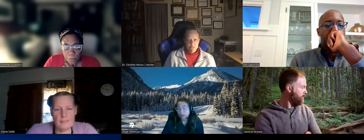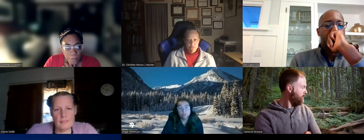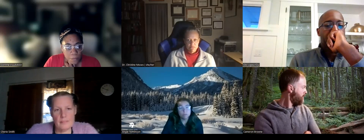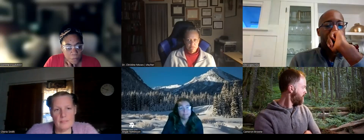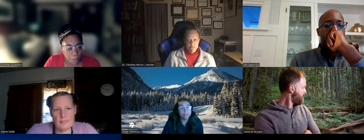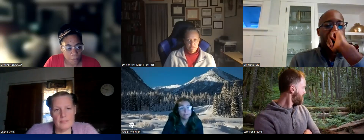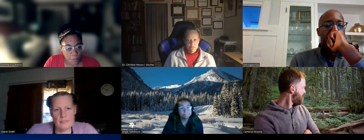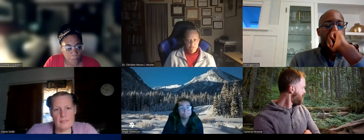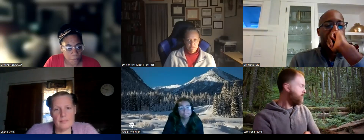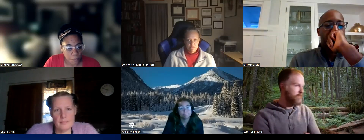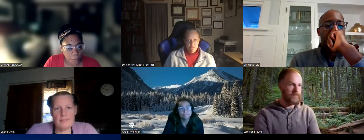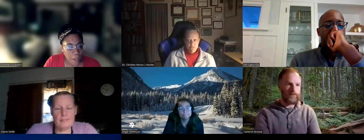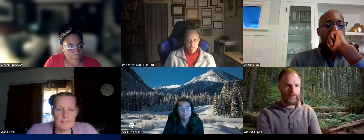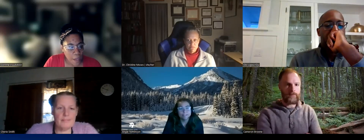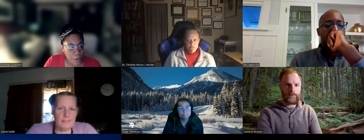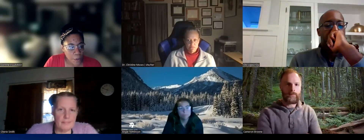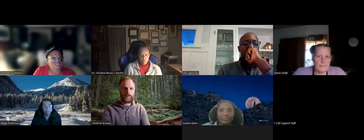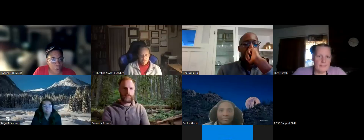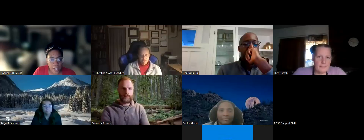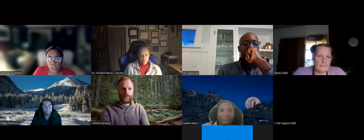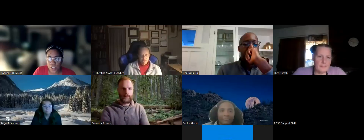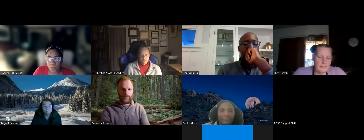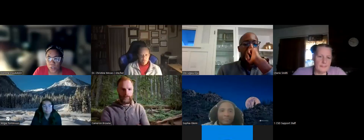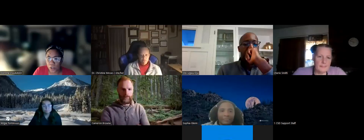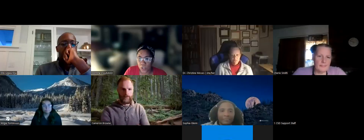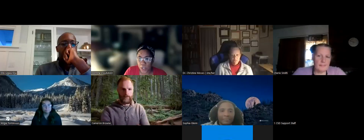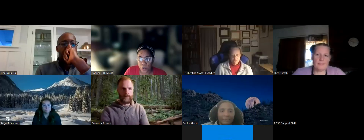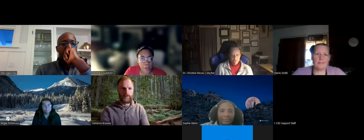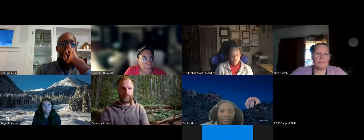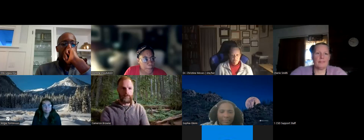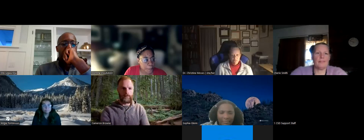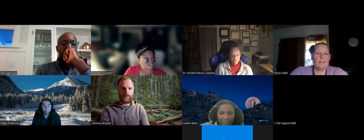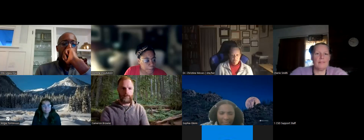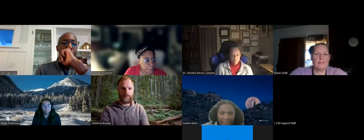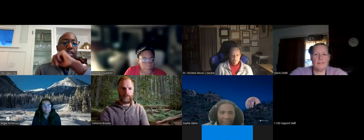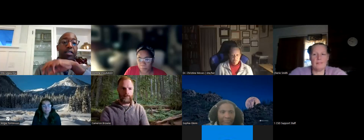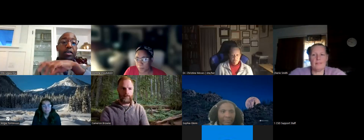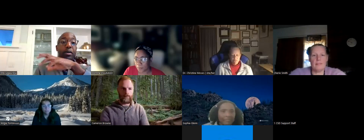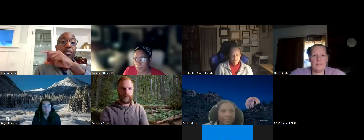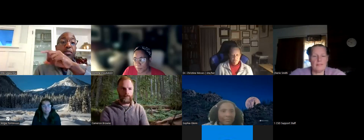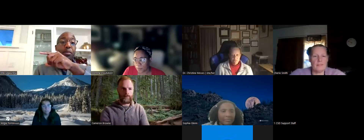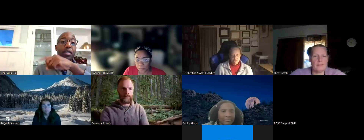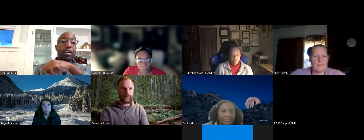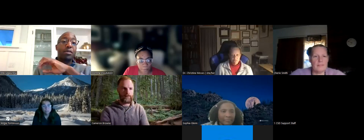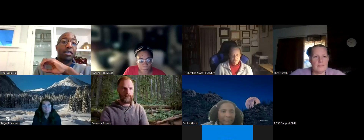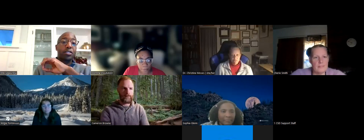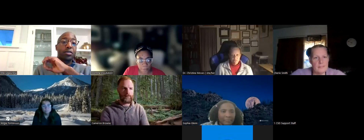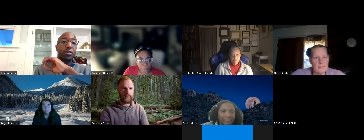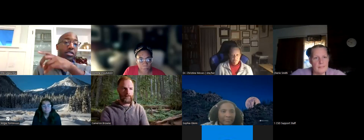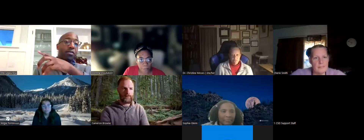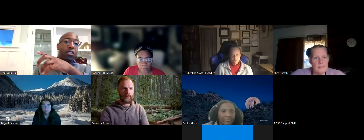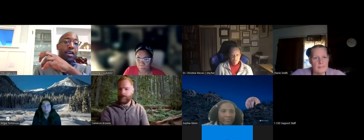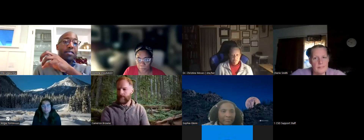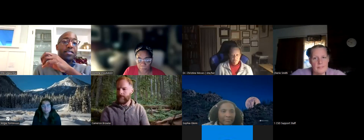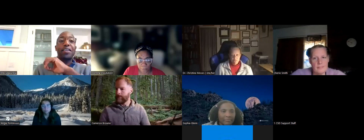that was my thinking. Thanks. Thank you, Commissioner Angie. Co-Chair Obi. Yeah, no, I'm in the comment section.